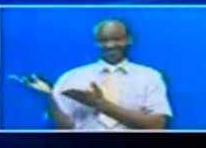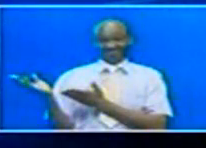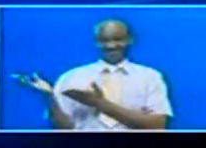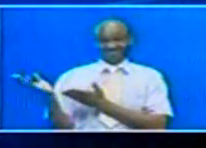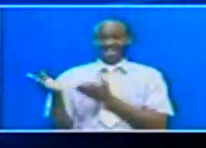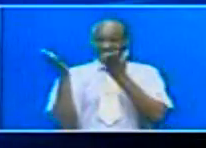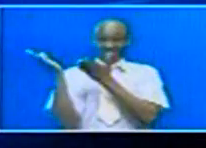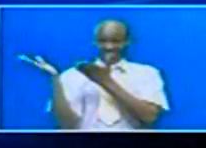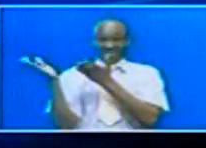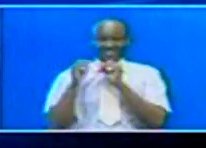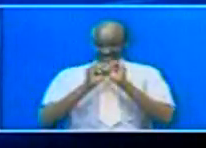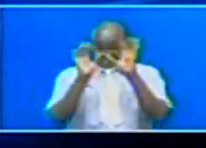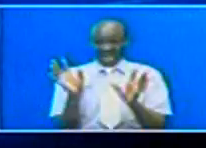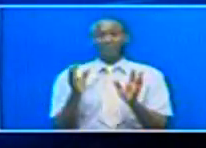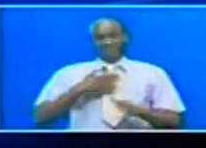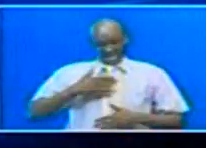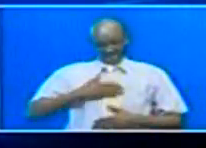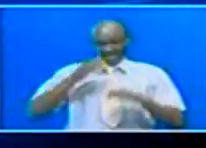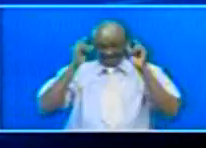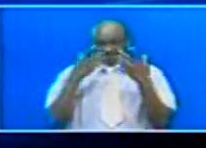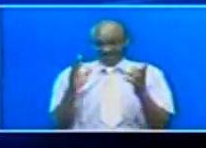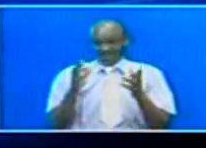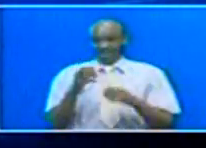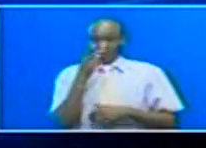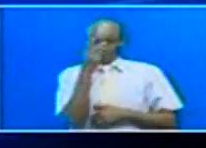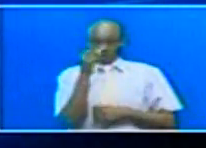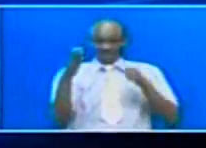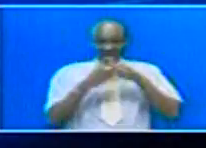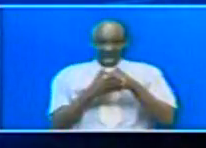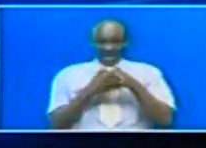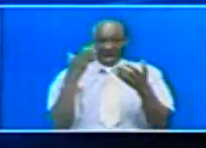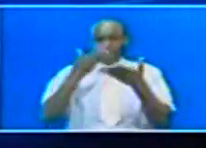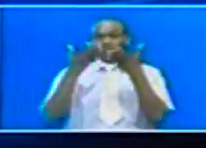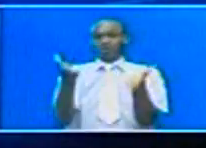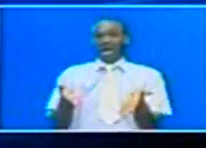new... there you go. Those are my New Year's resolutions since 2009. Oh. I am working very hard.